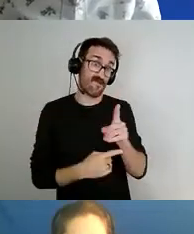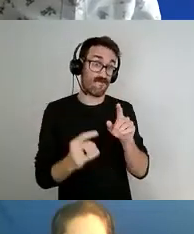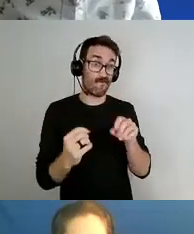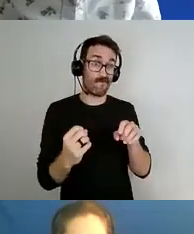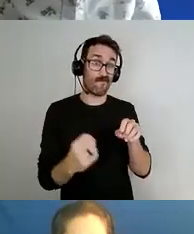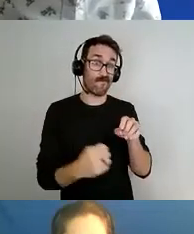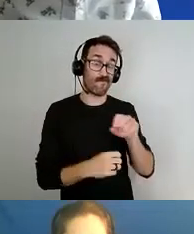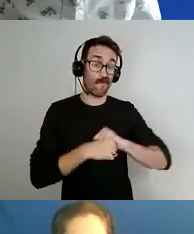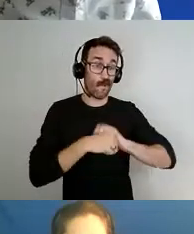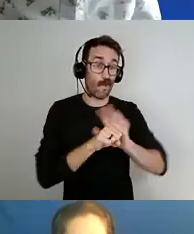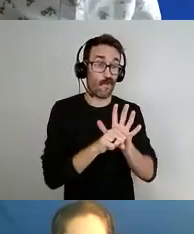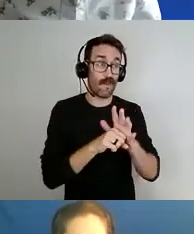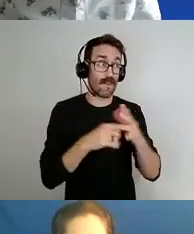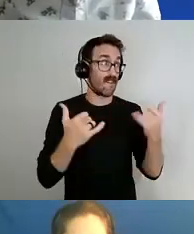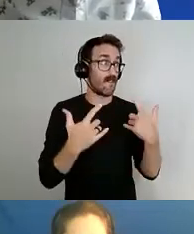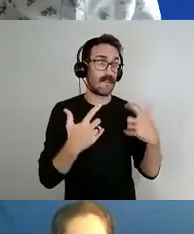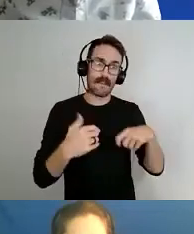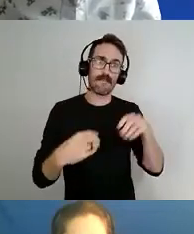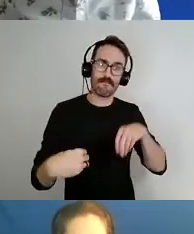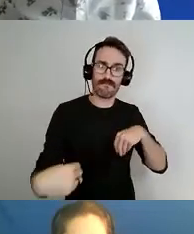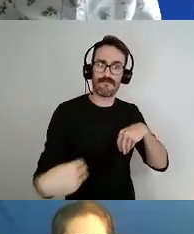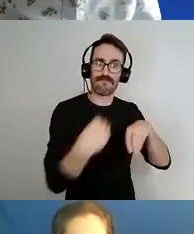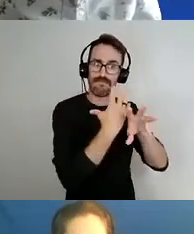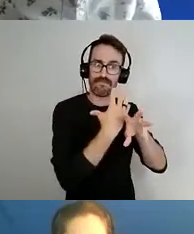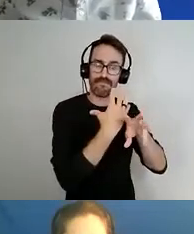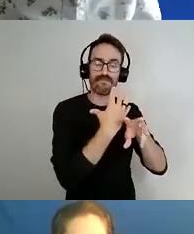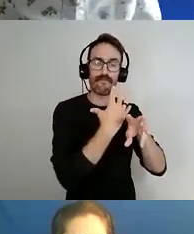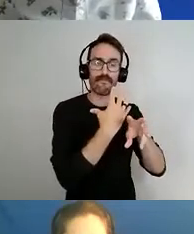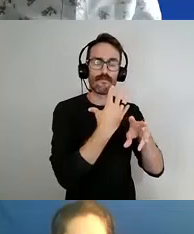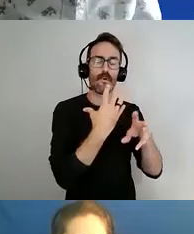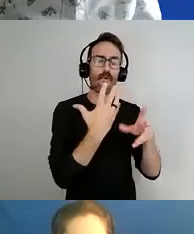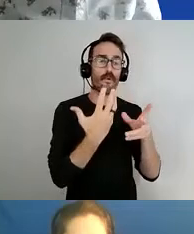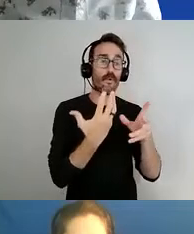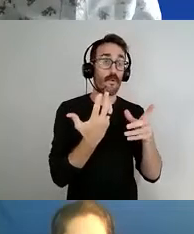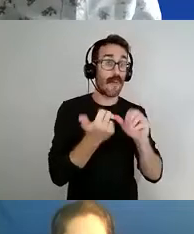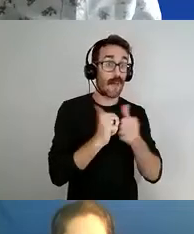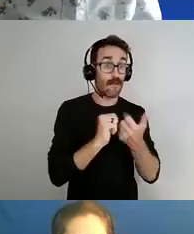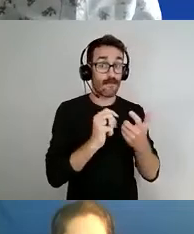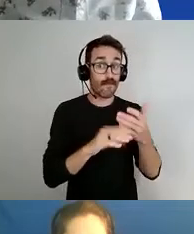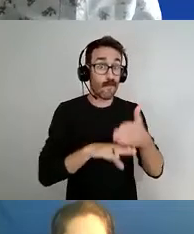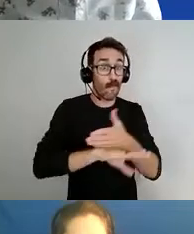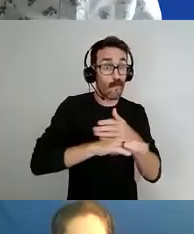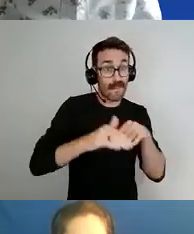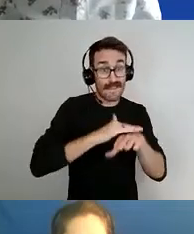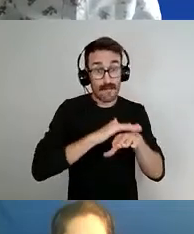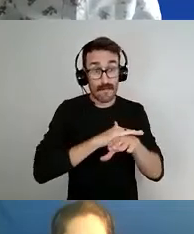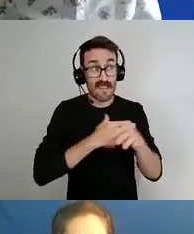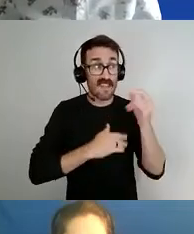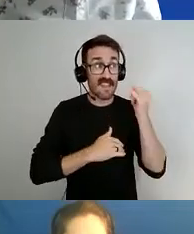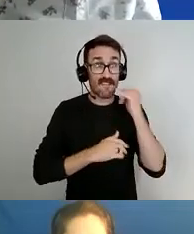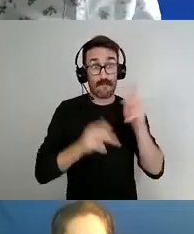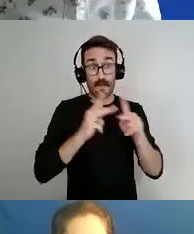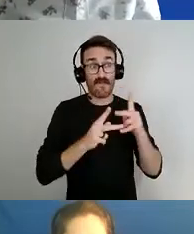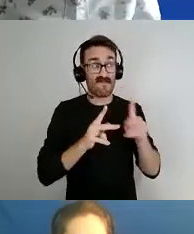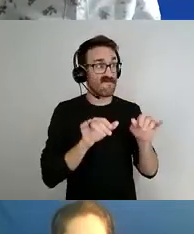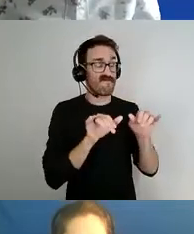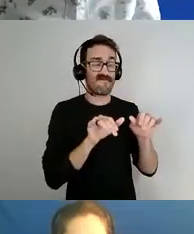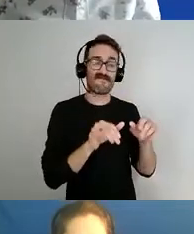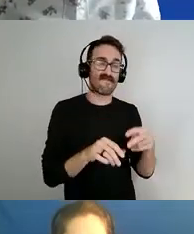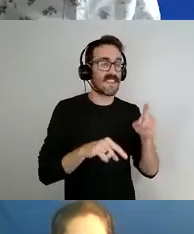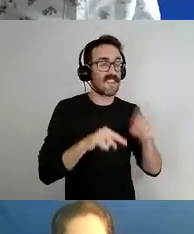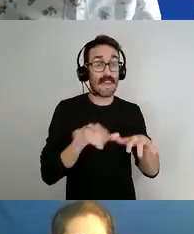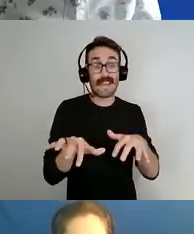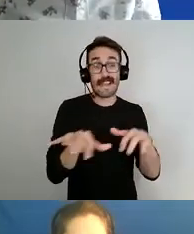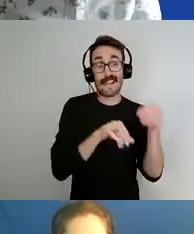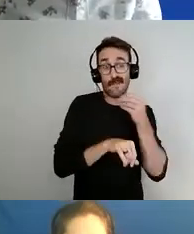given the increased accessibility that can mean for some, for example, with mobility impairments